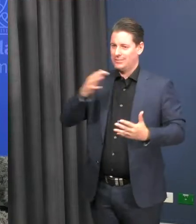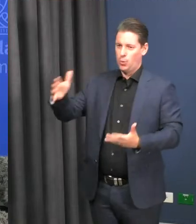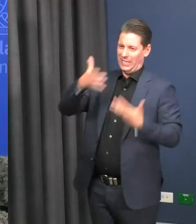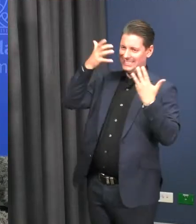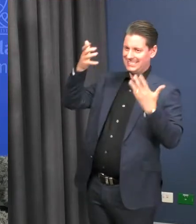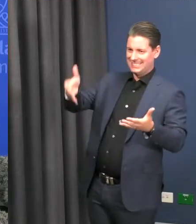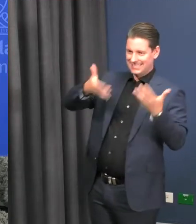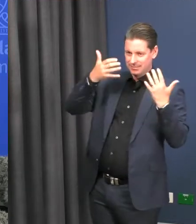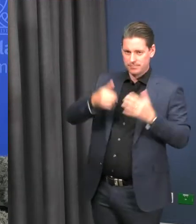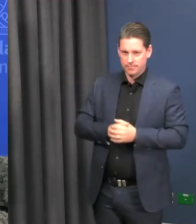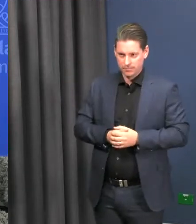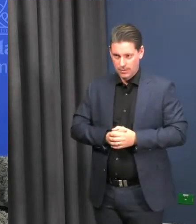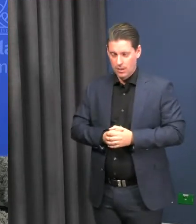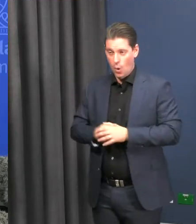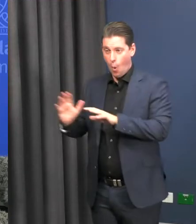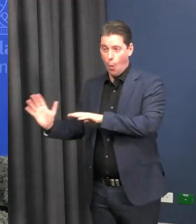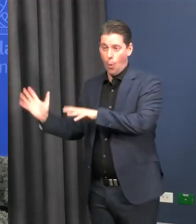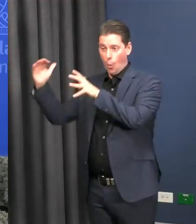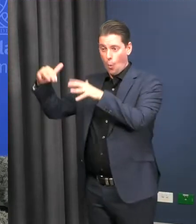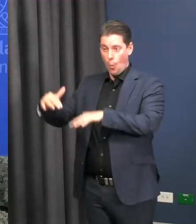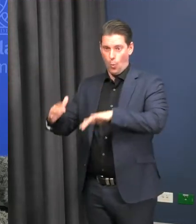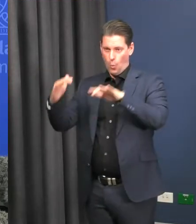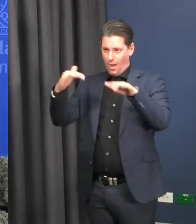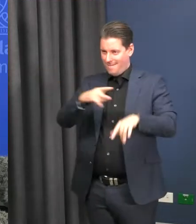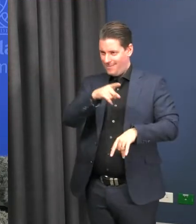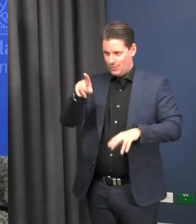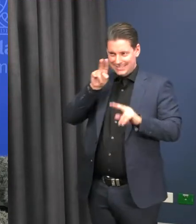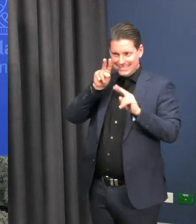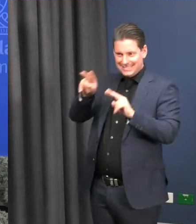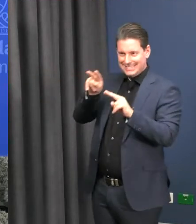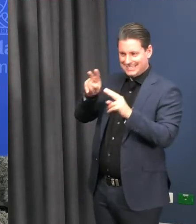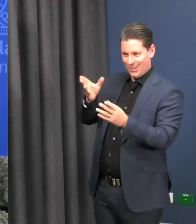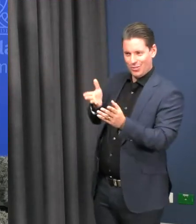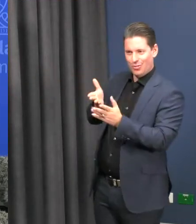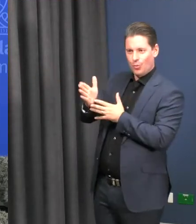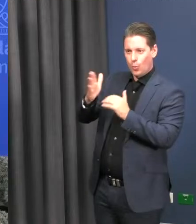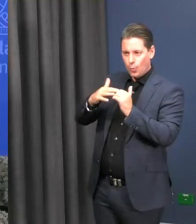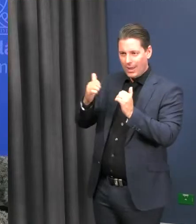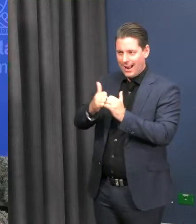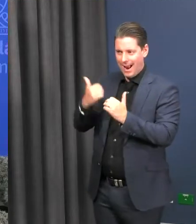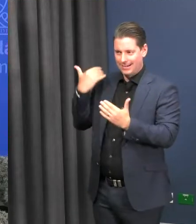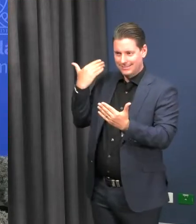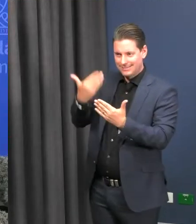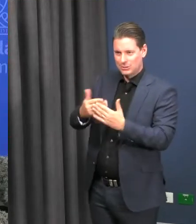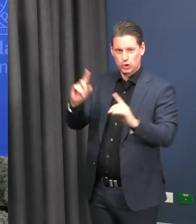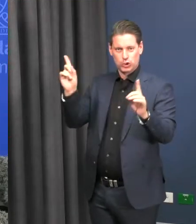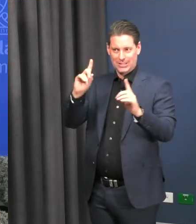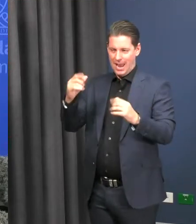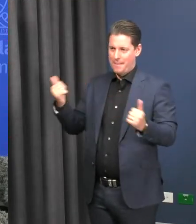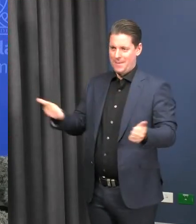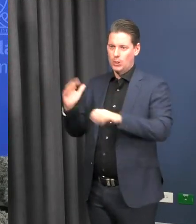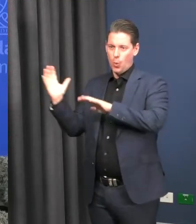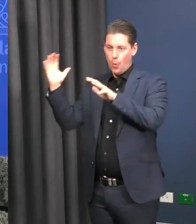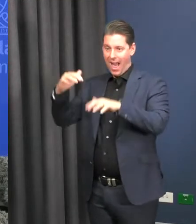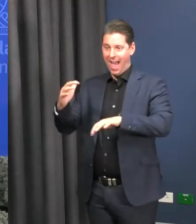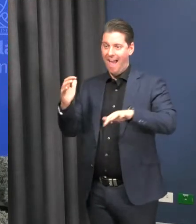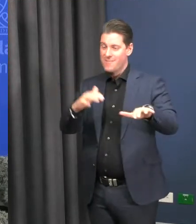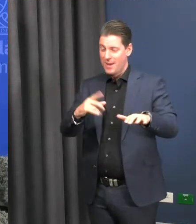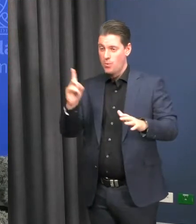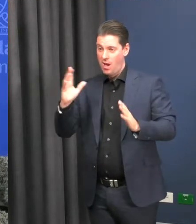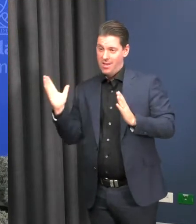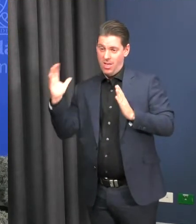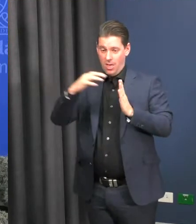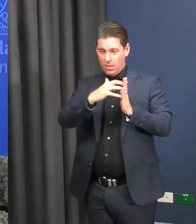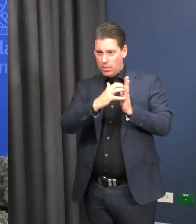Large swells and powerful waves have been observed along the Queensland coast for several days now, with severe coastal erosion and